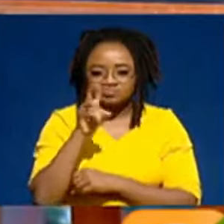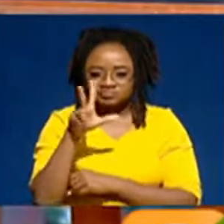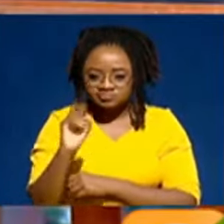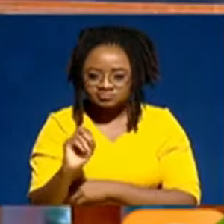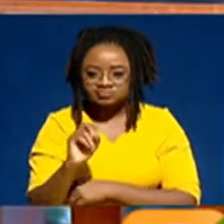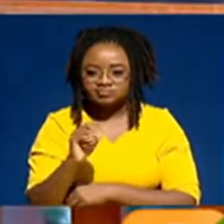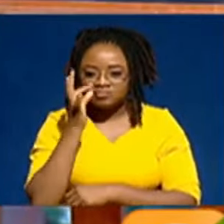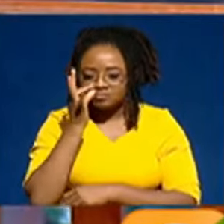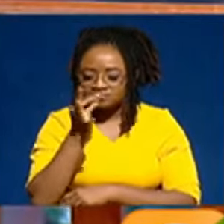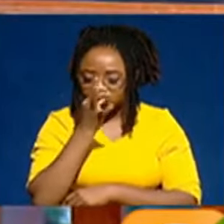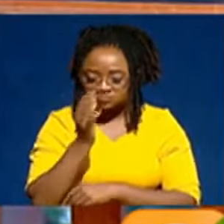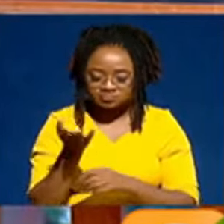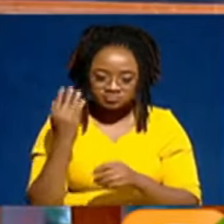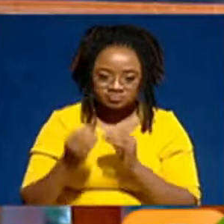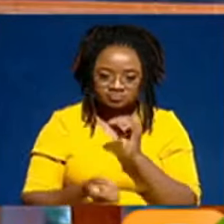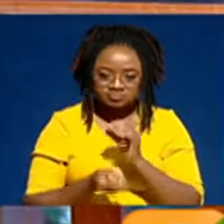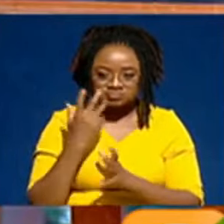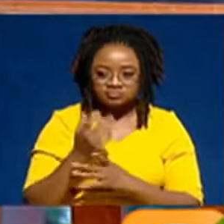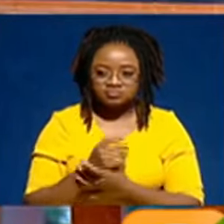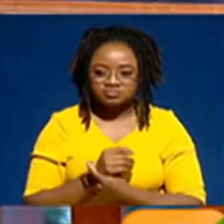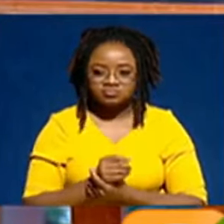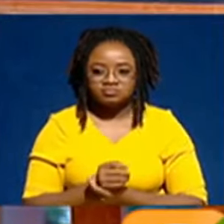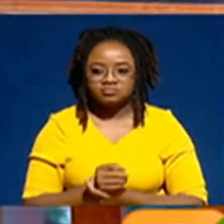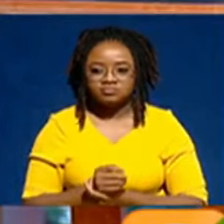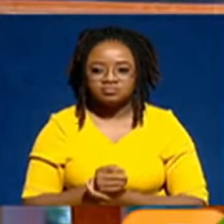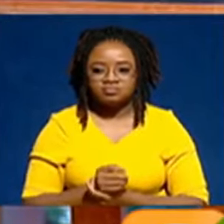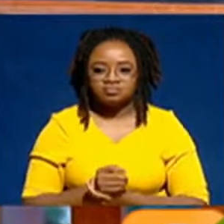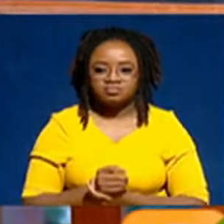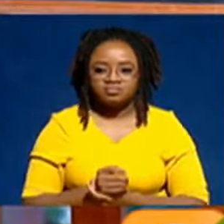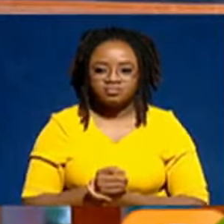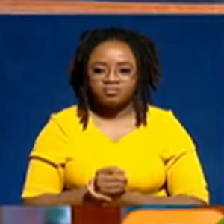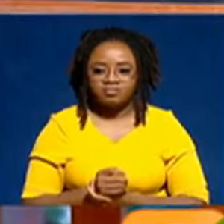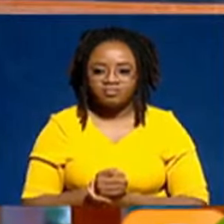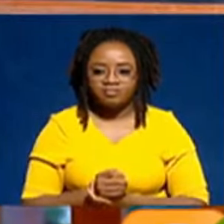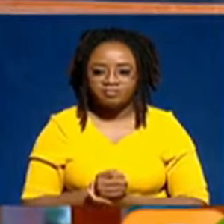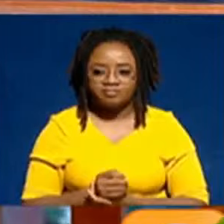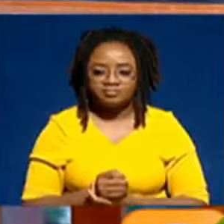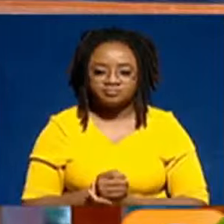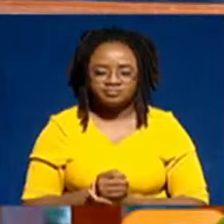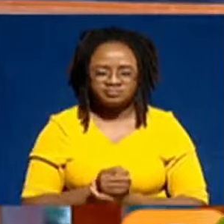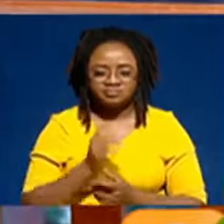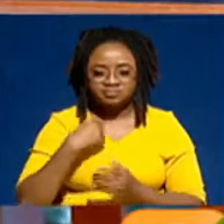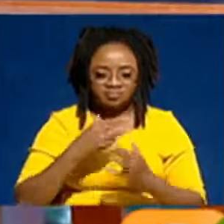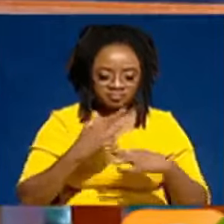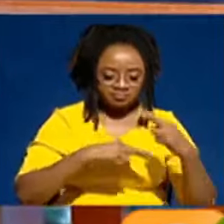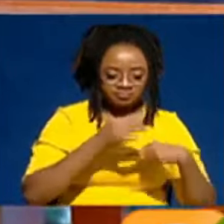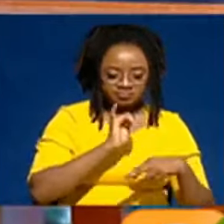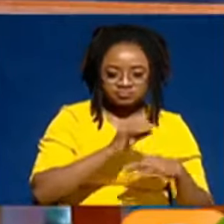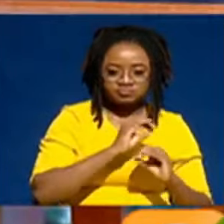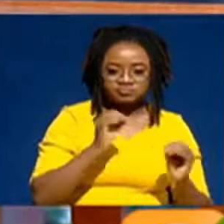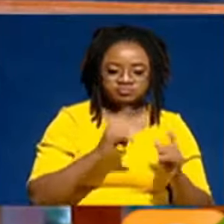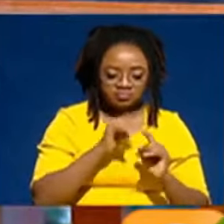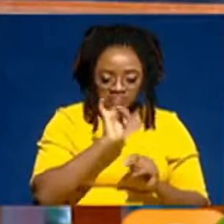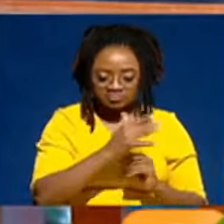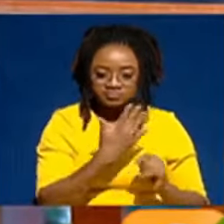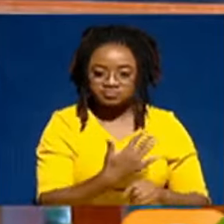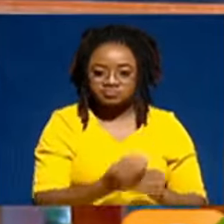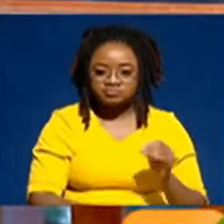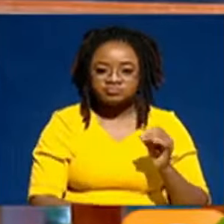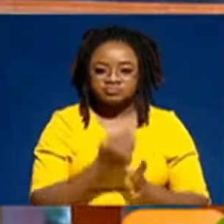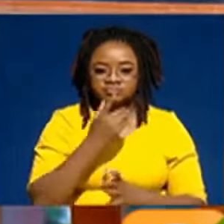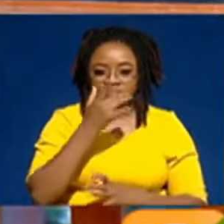rolled out by Emeritus Mwai Kibaki. Mm-hmm. You don't make reference to it. Yet it's a document that was not formulated